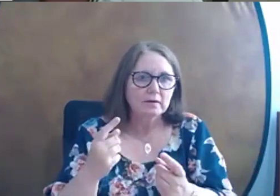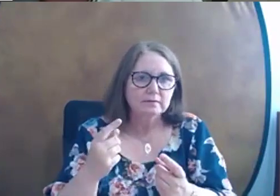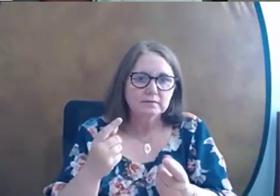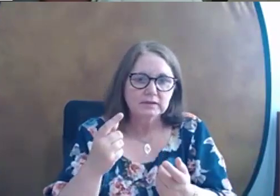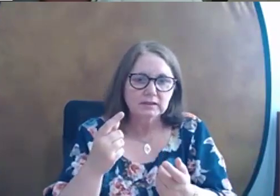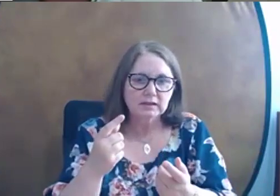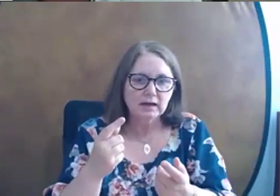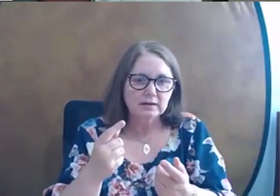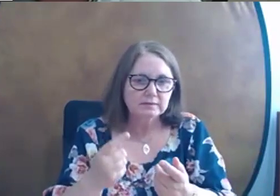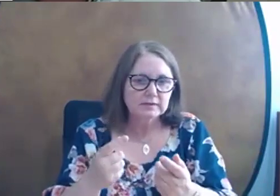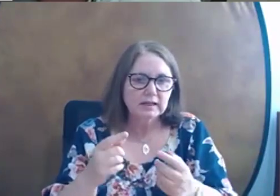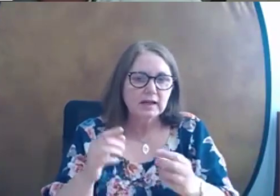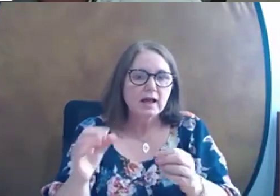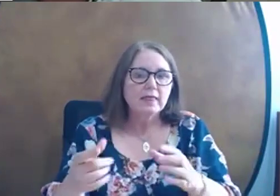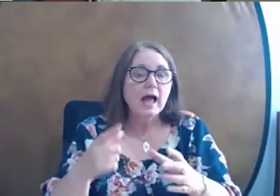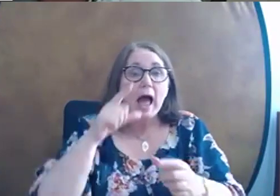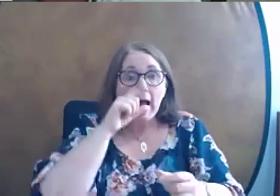One thing